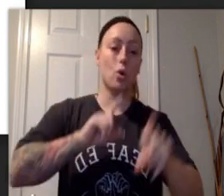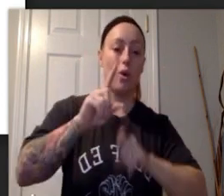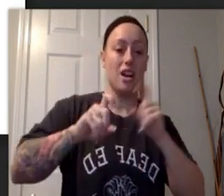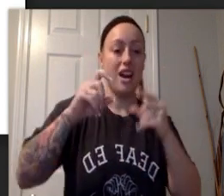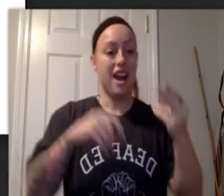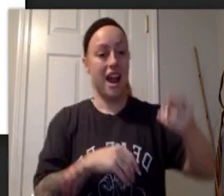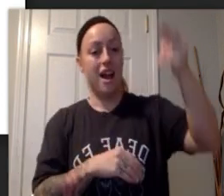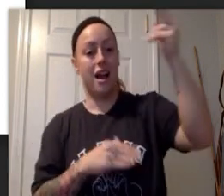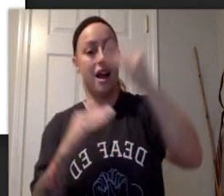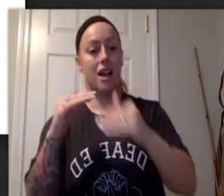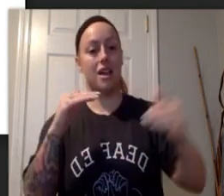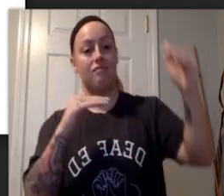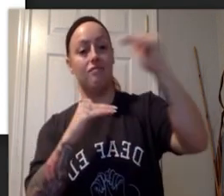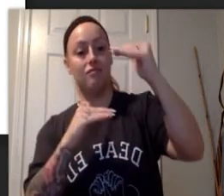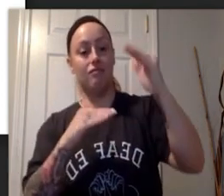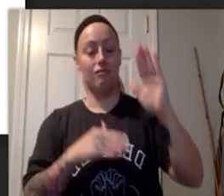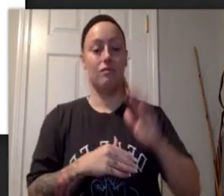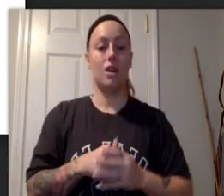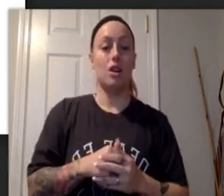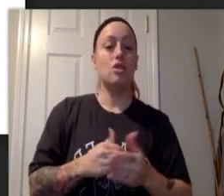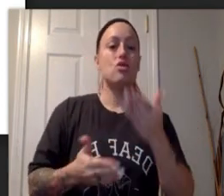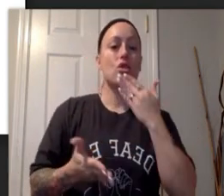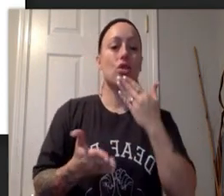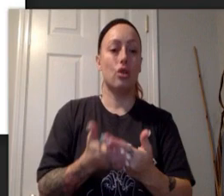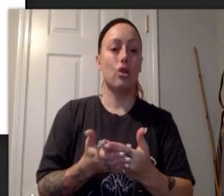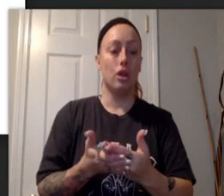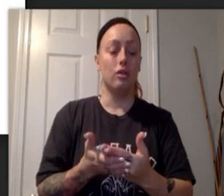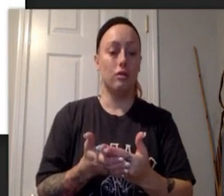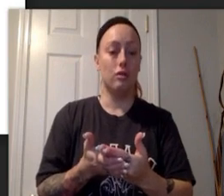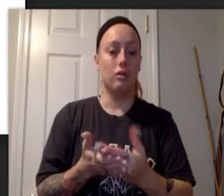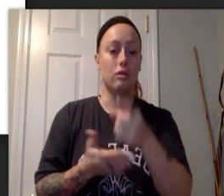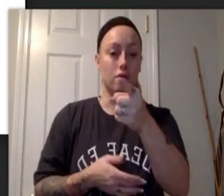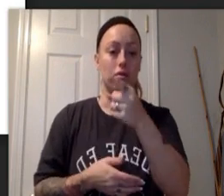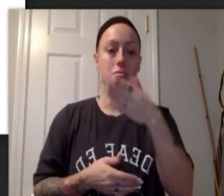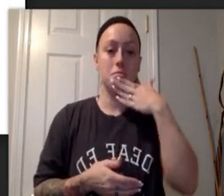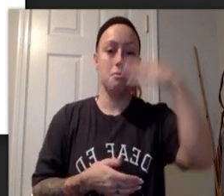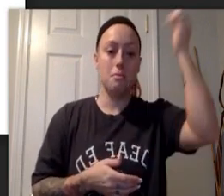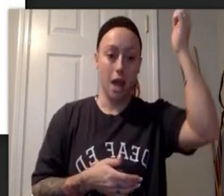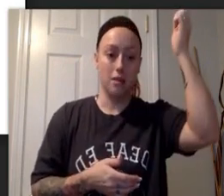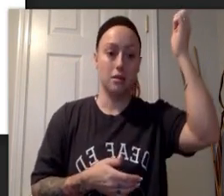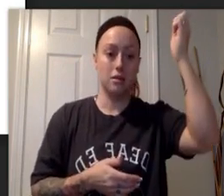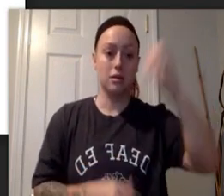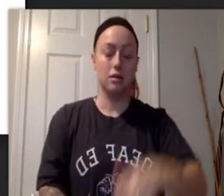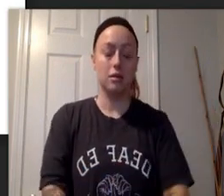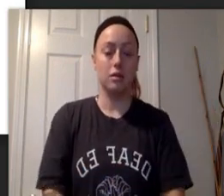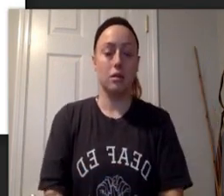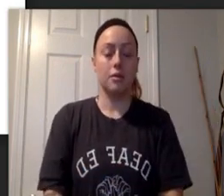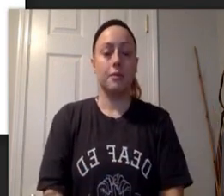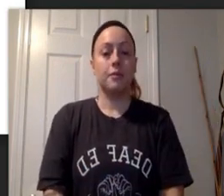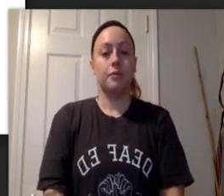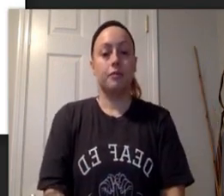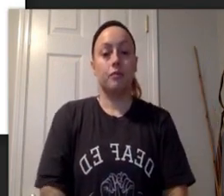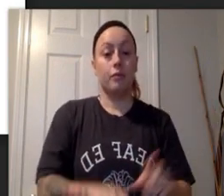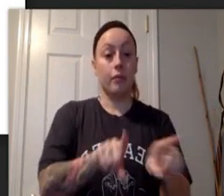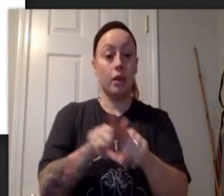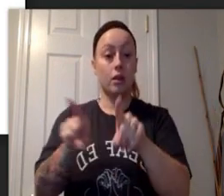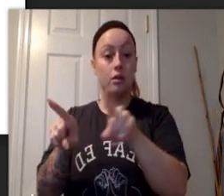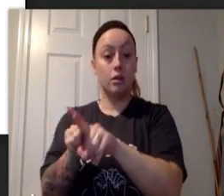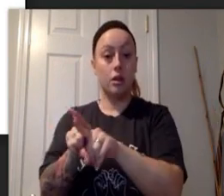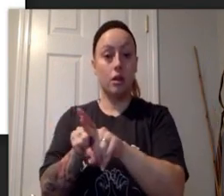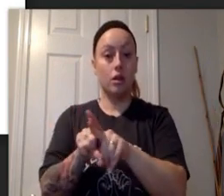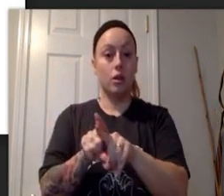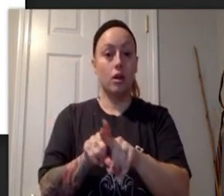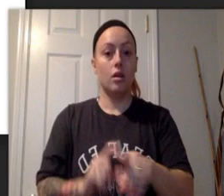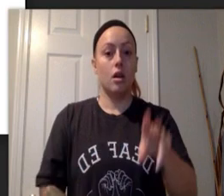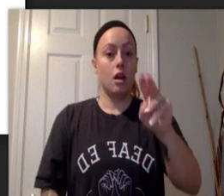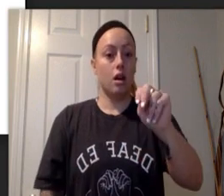questions, the Colorado Consortium for Prescription Drug Abuse Prevention is our best statewide resource. There's also the Naloxone Project